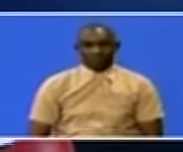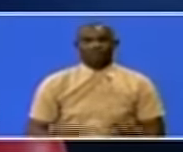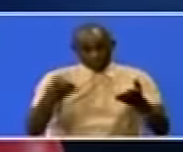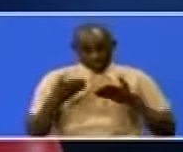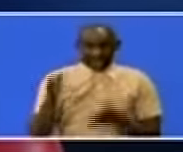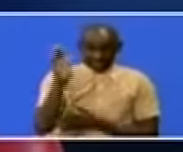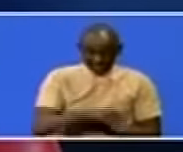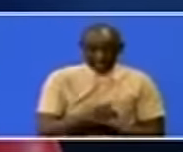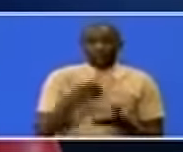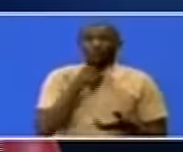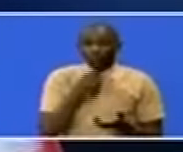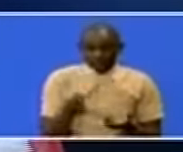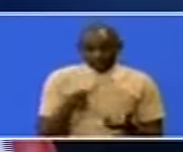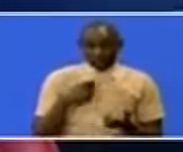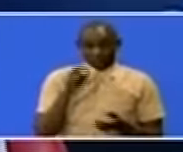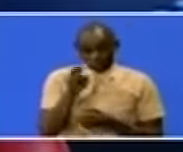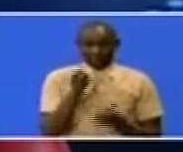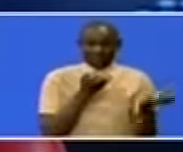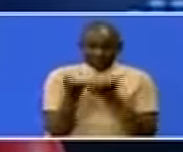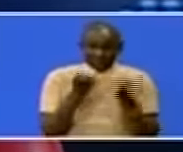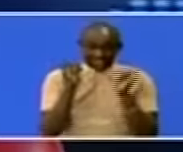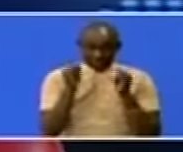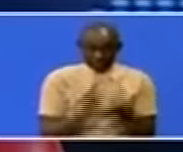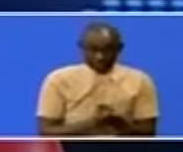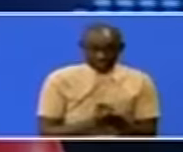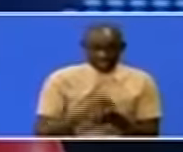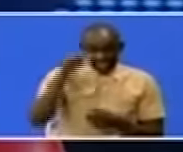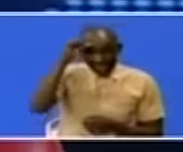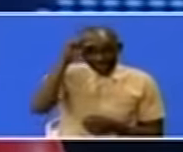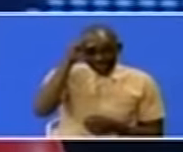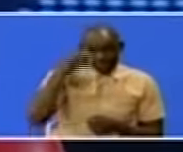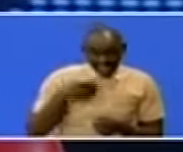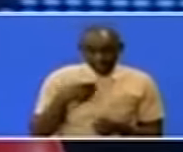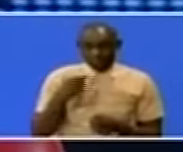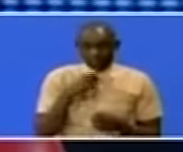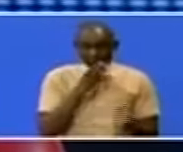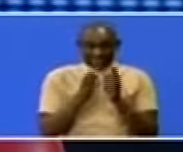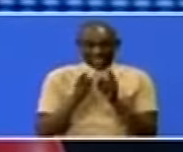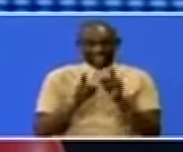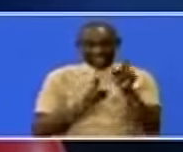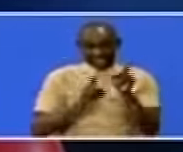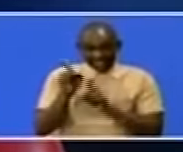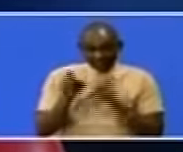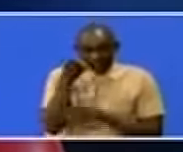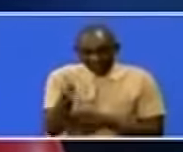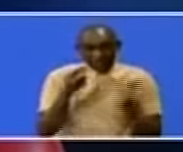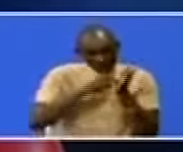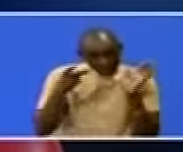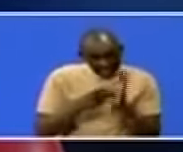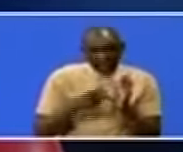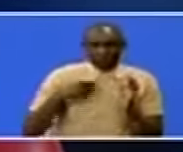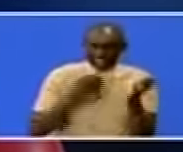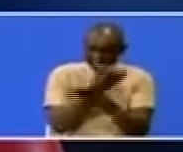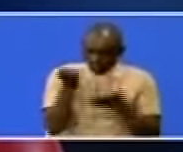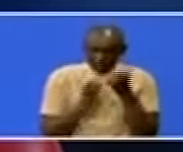Welcome back and let's look what's on business. The government is backing on transport infrastructure projects to speed up